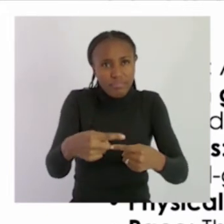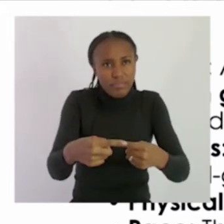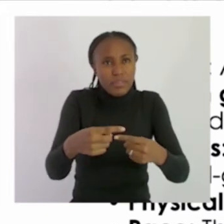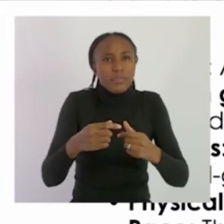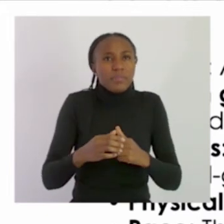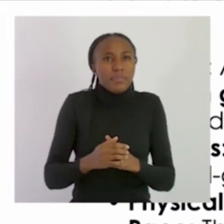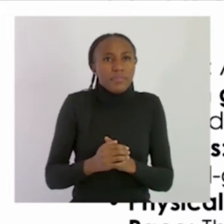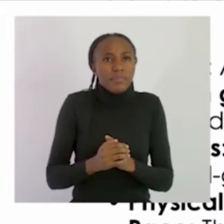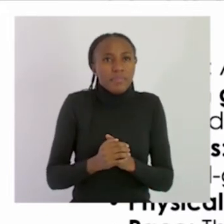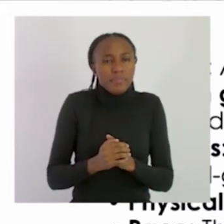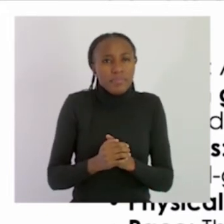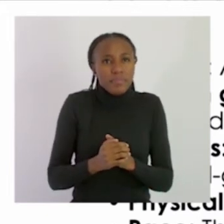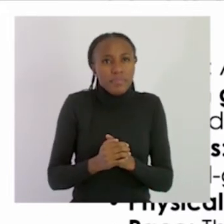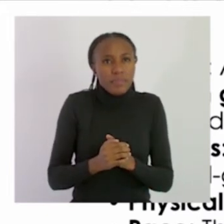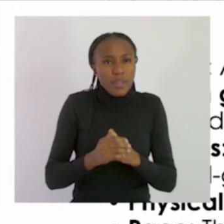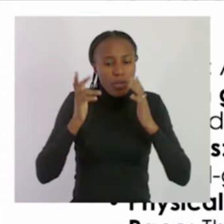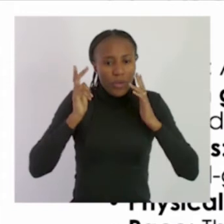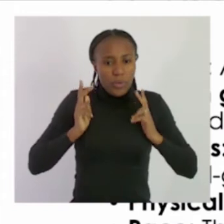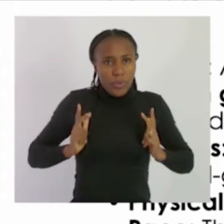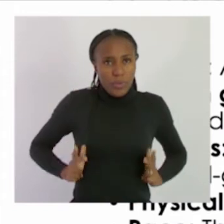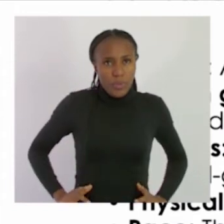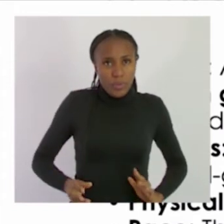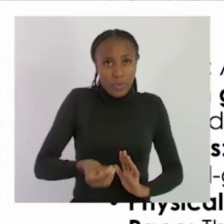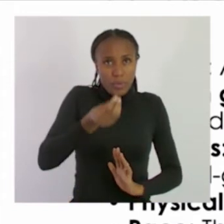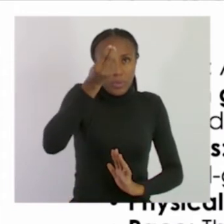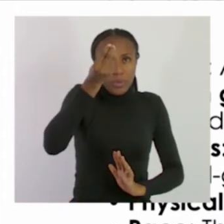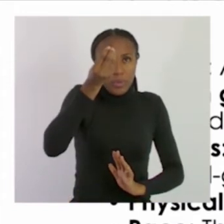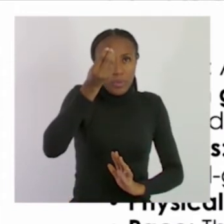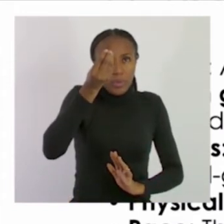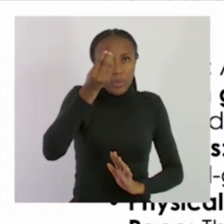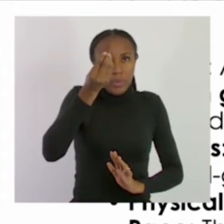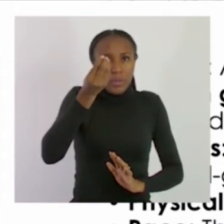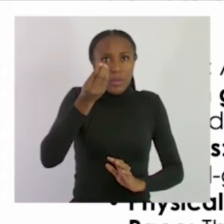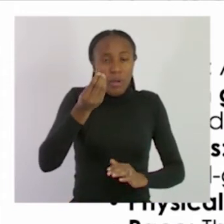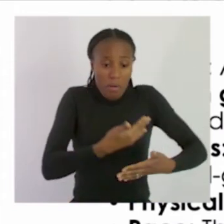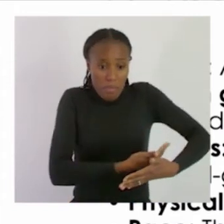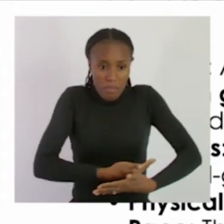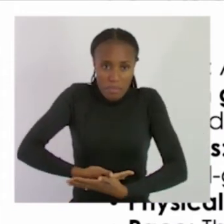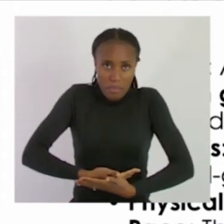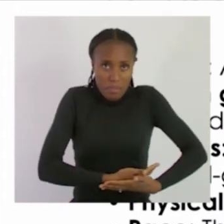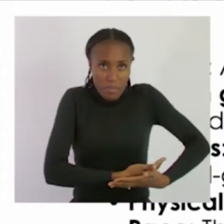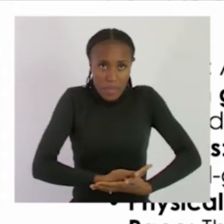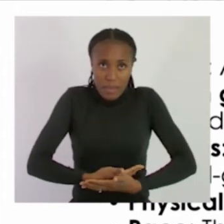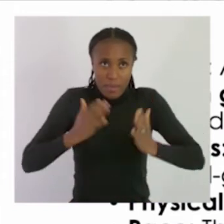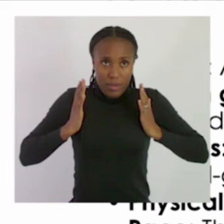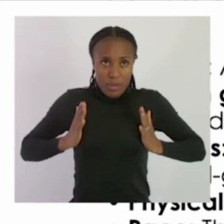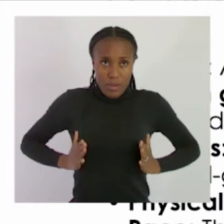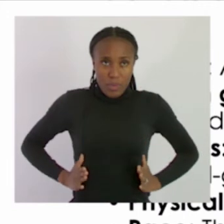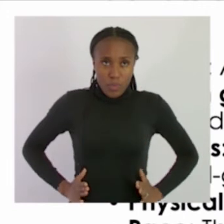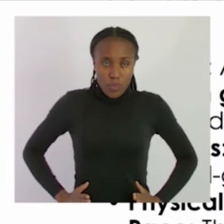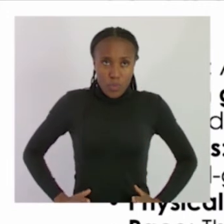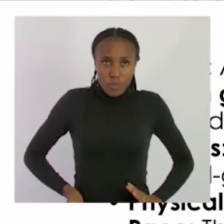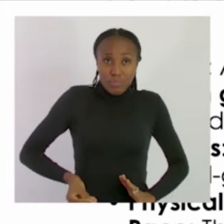somebody. Human growth. Human growth is when an infant body matures into